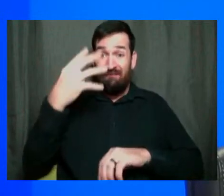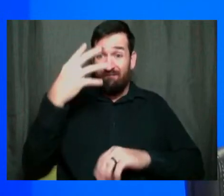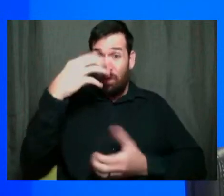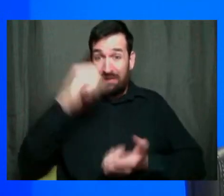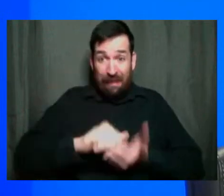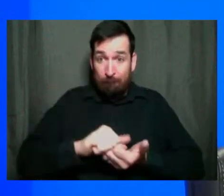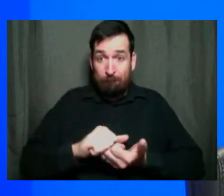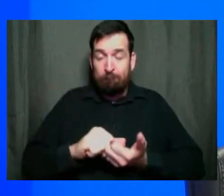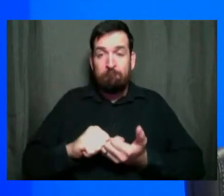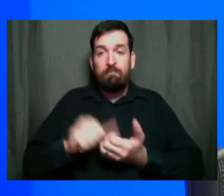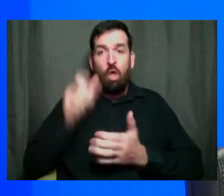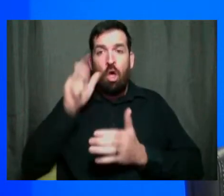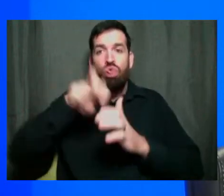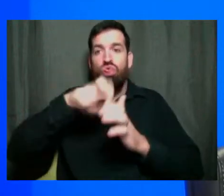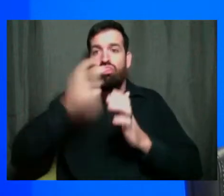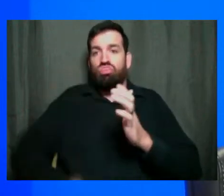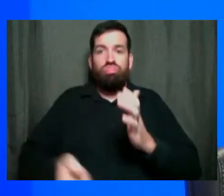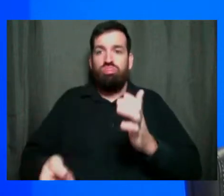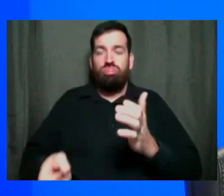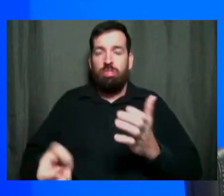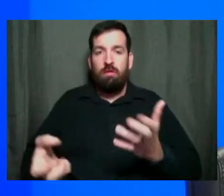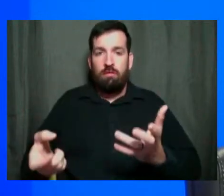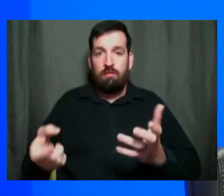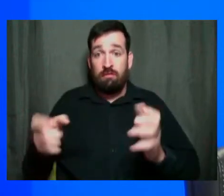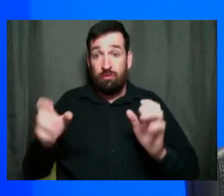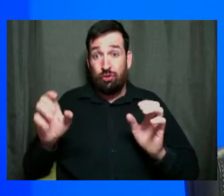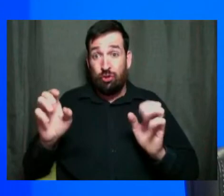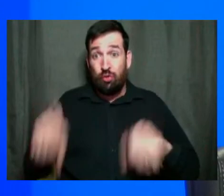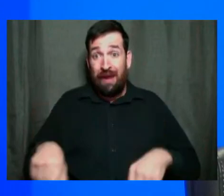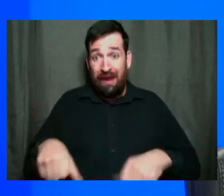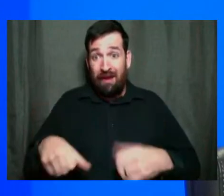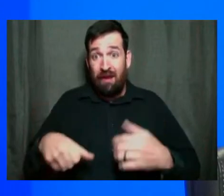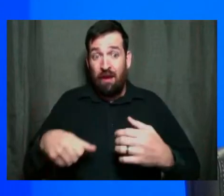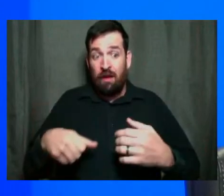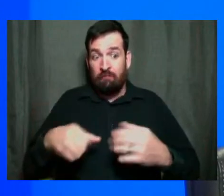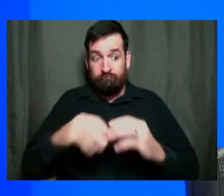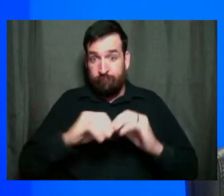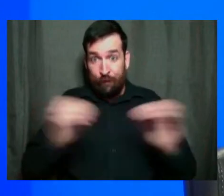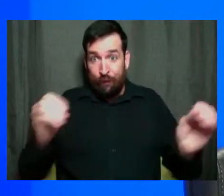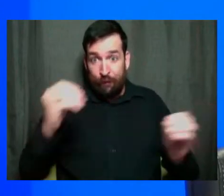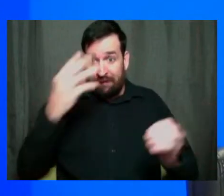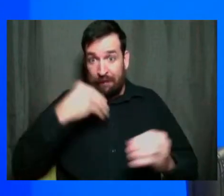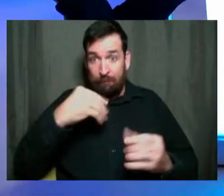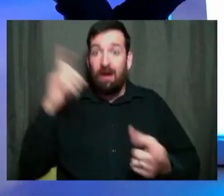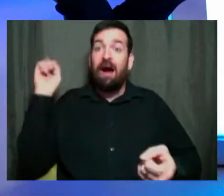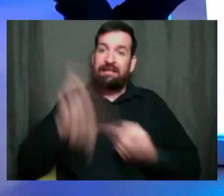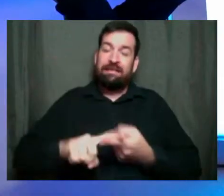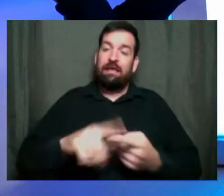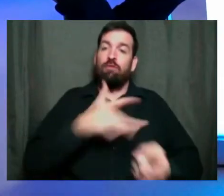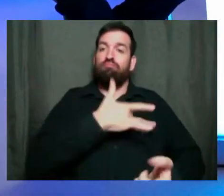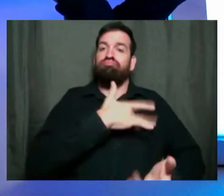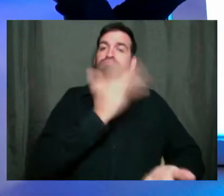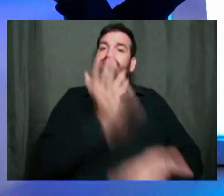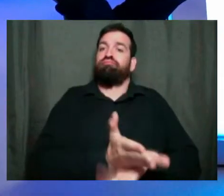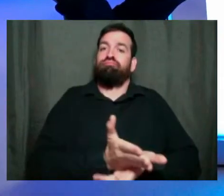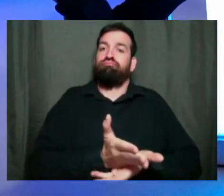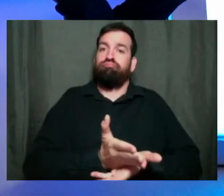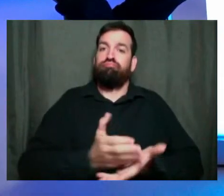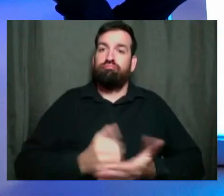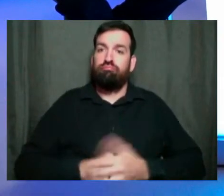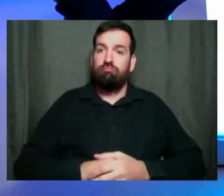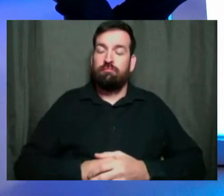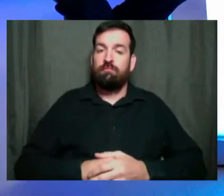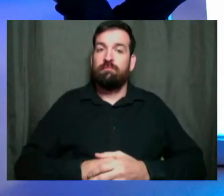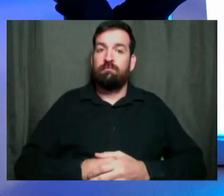can sleep deprive a mammal to the severity of they will have cardiovascular collapse. That's what I was going to ask, how it affects the heart. Yeah,